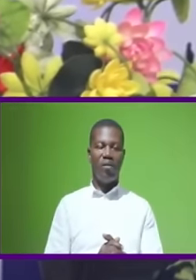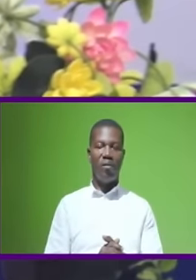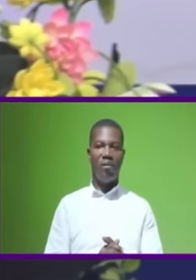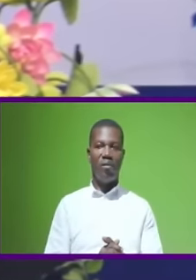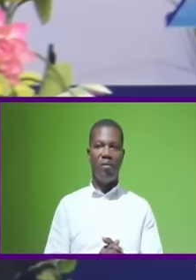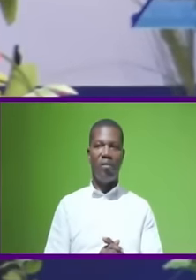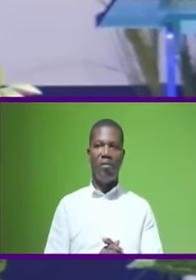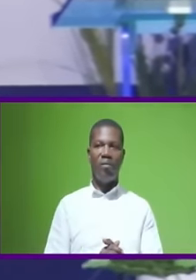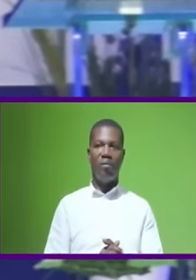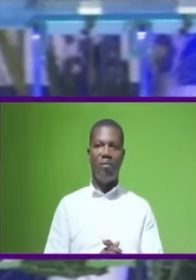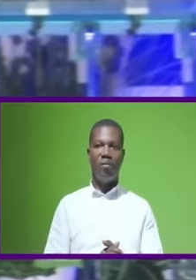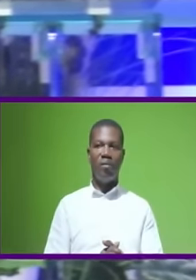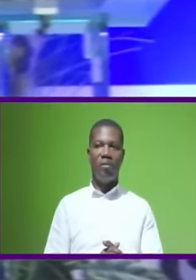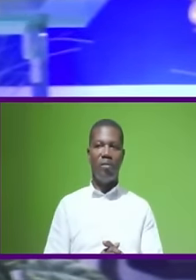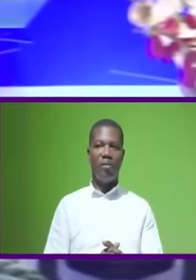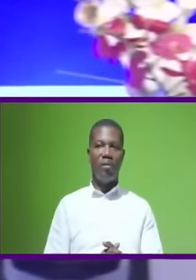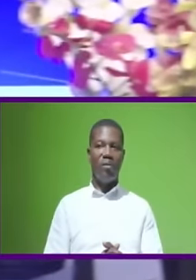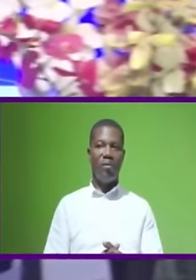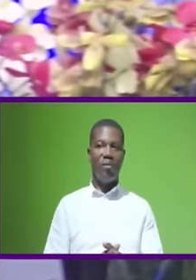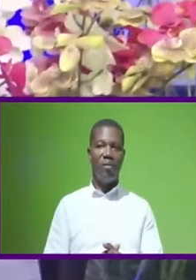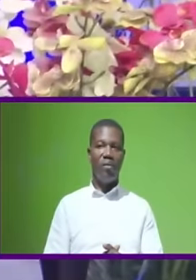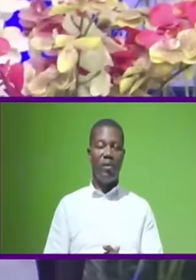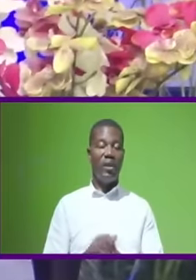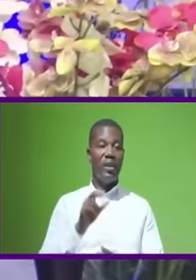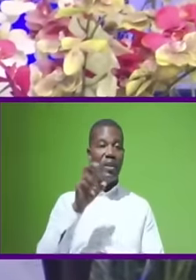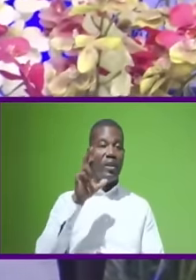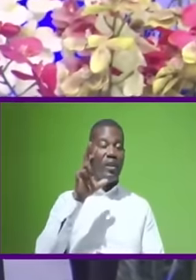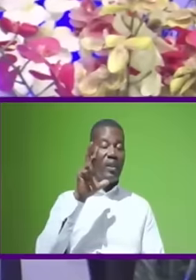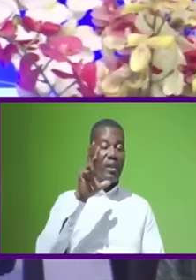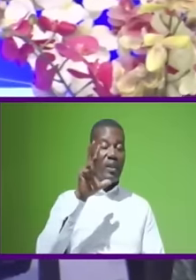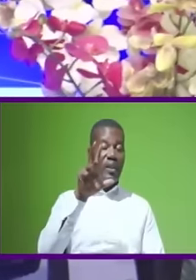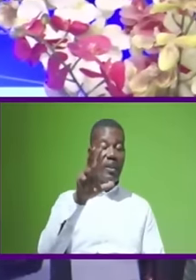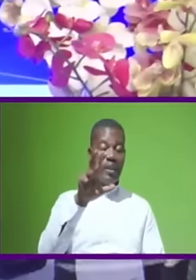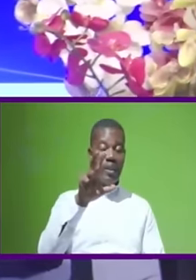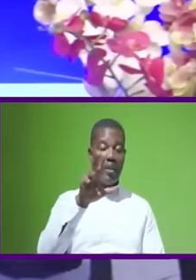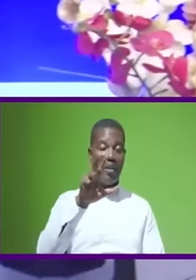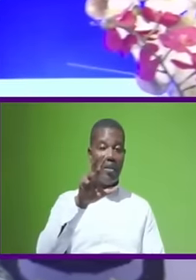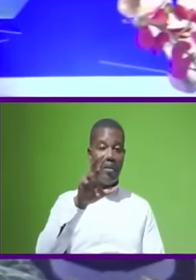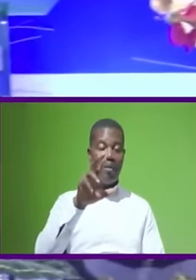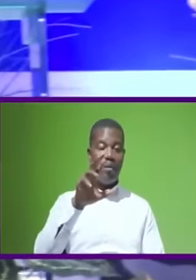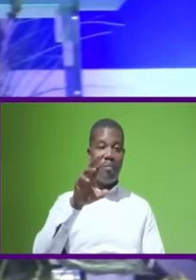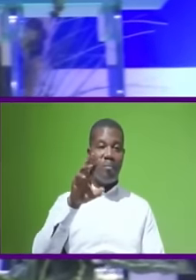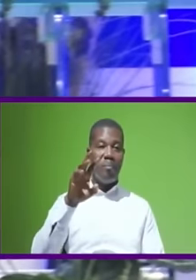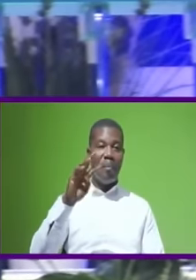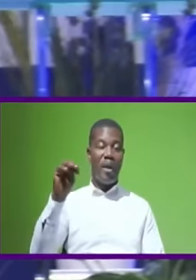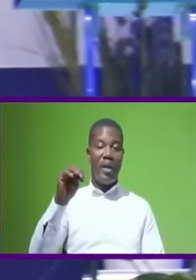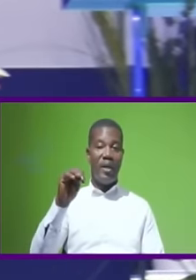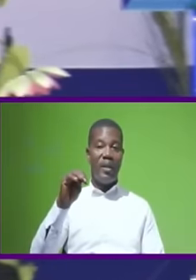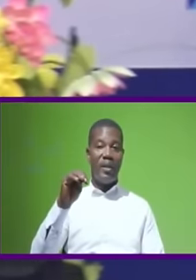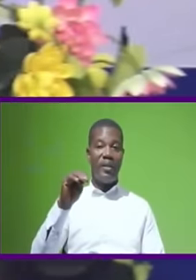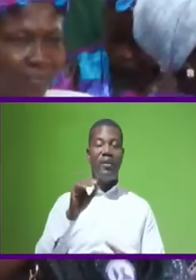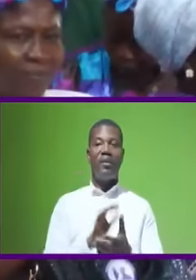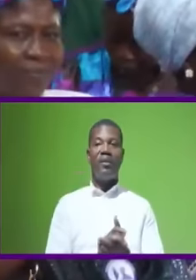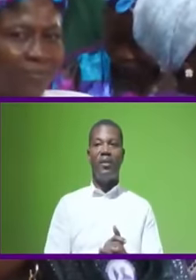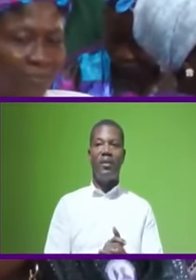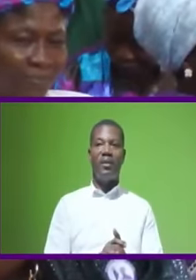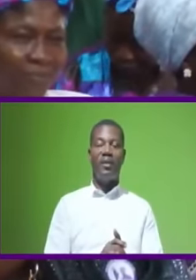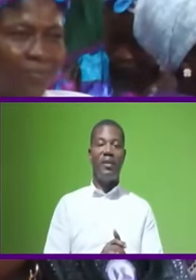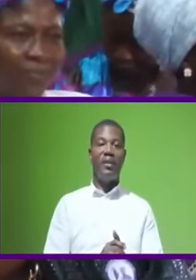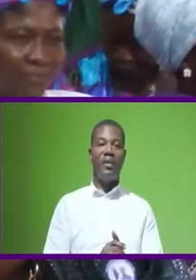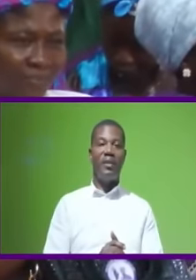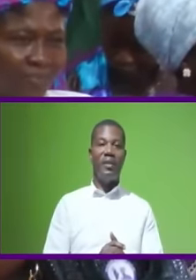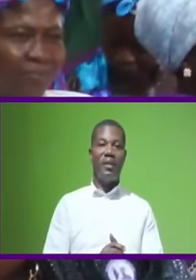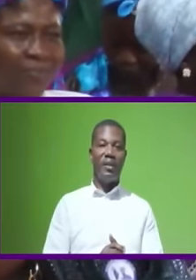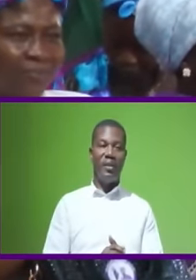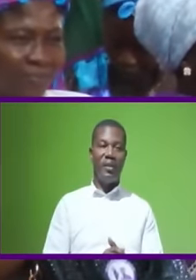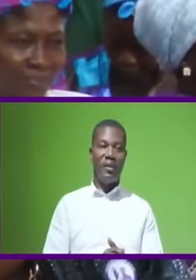The other day, $3 million plus had 20,000. They did not sleep.